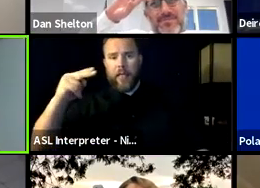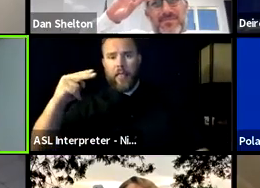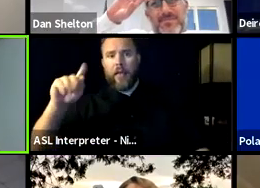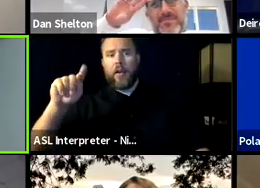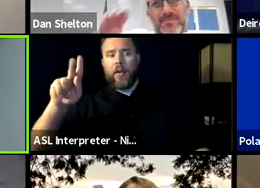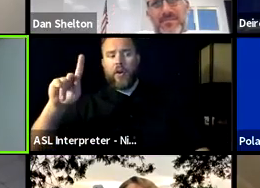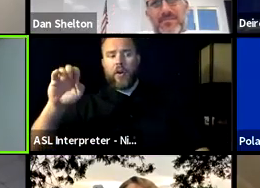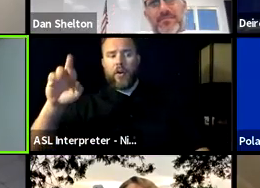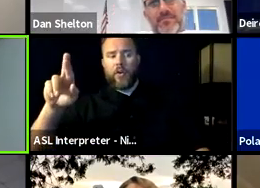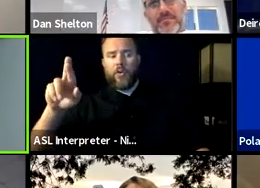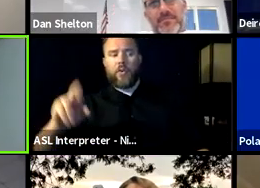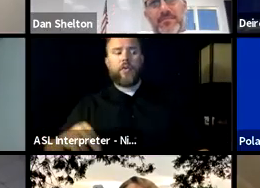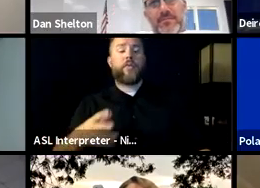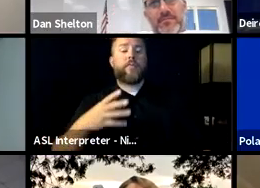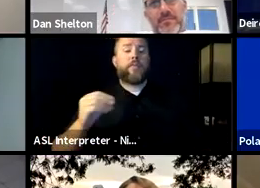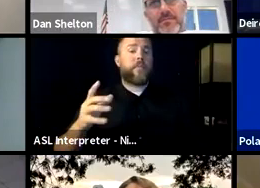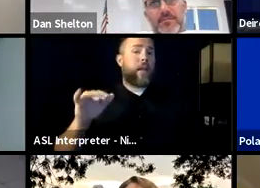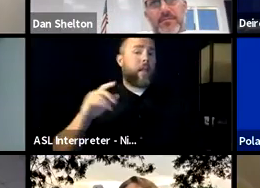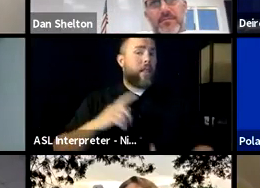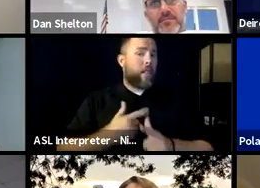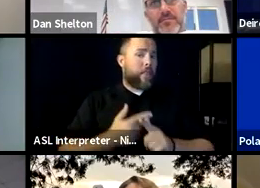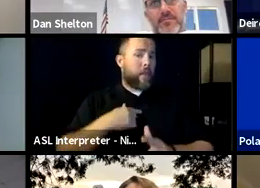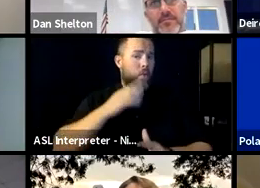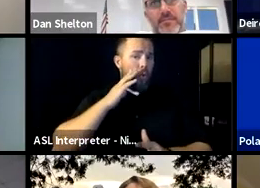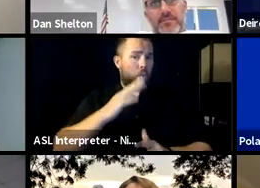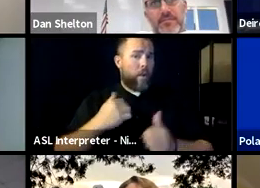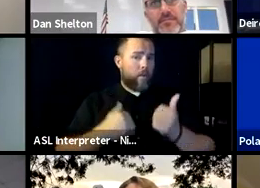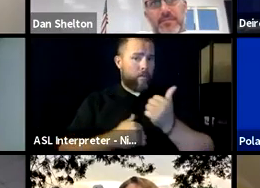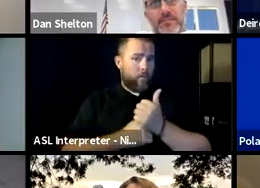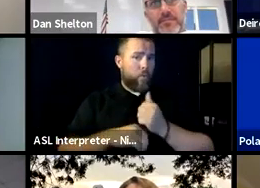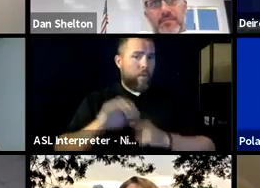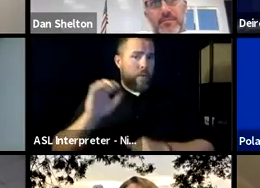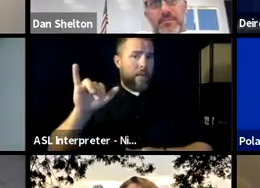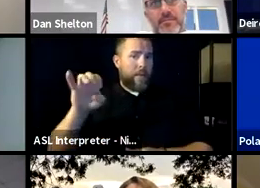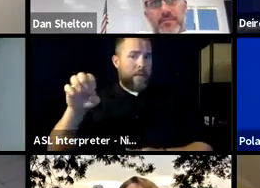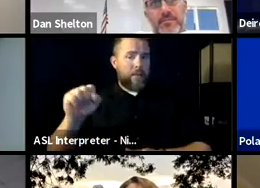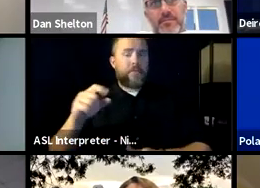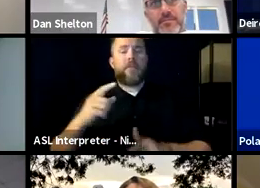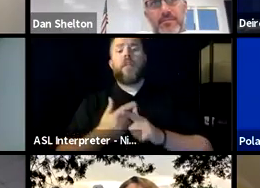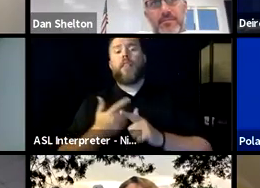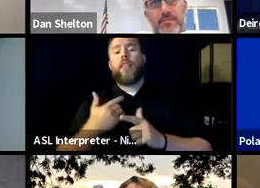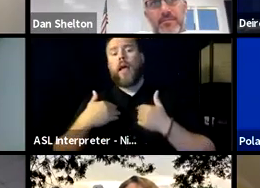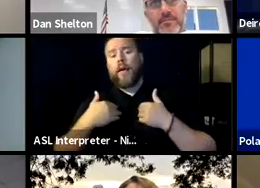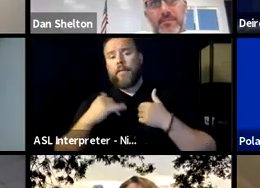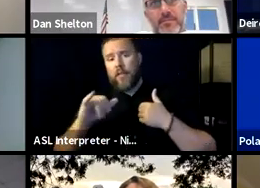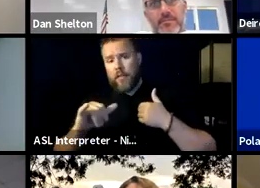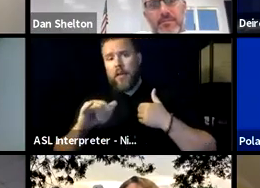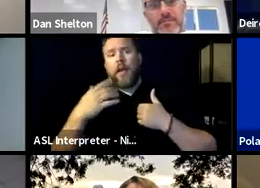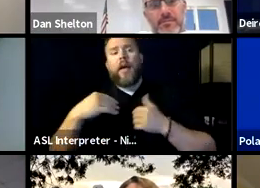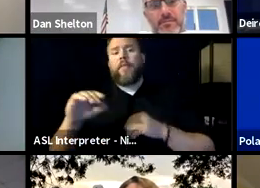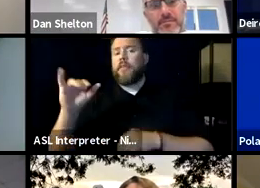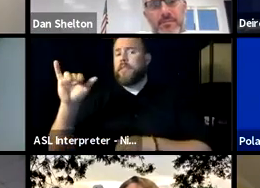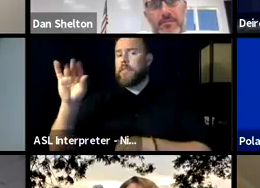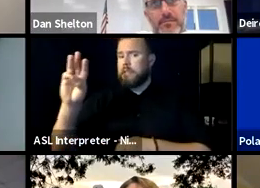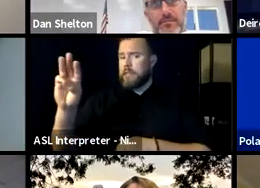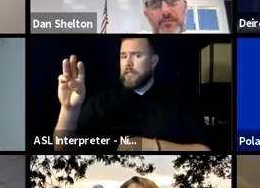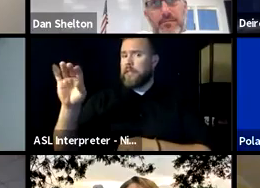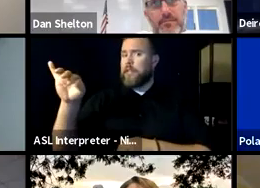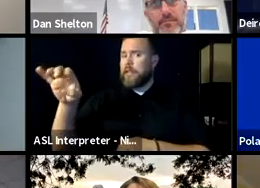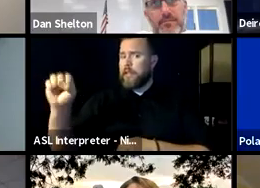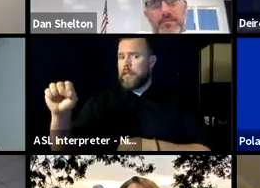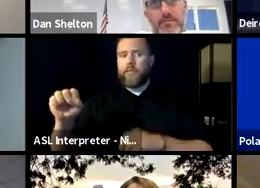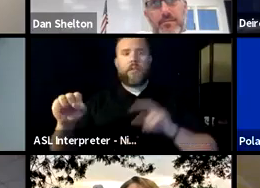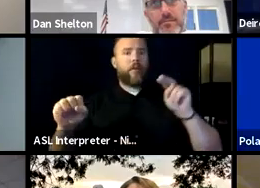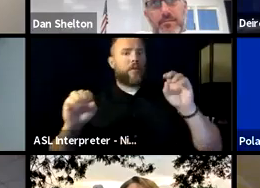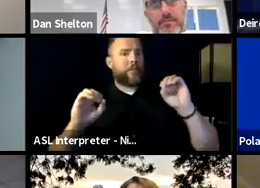Tucker, yes. Okay, Keely Powell also votes yes, so this motion carries 6 yes, 0 no's, 0 abstentions, and 1 vacancy. We